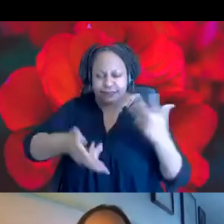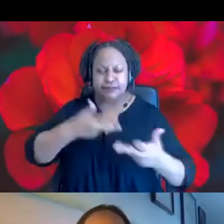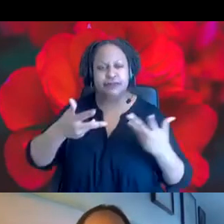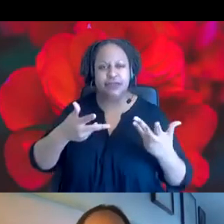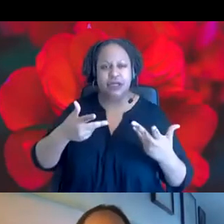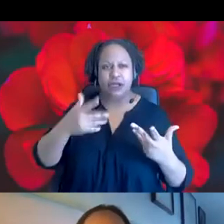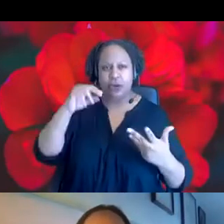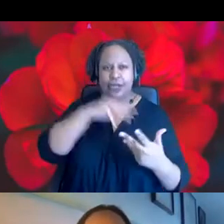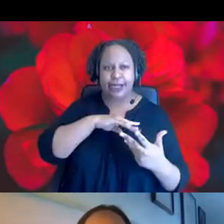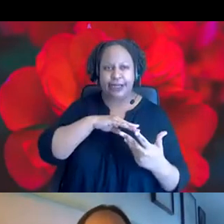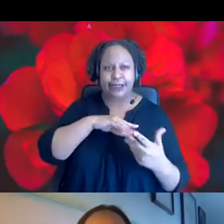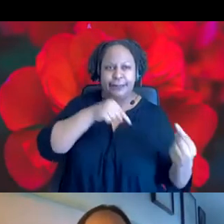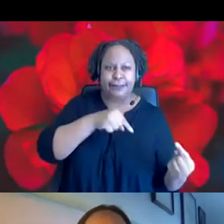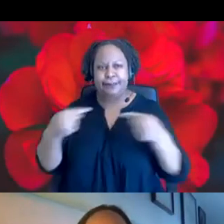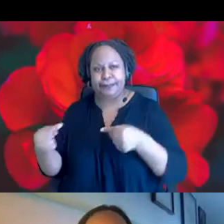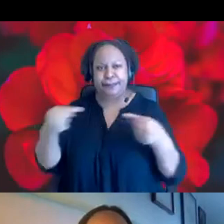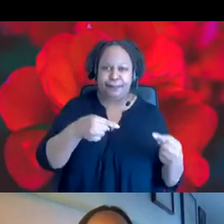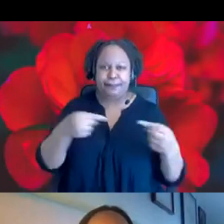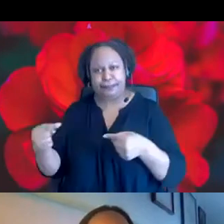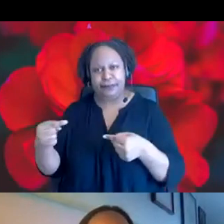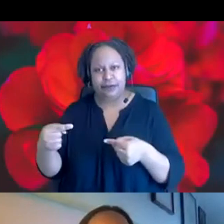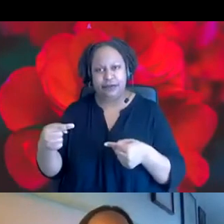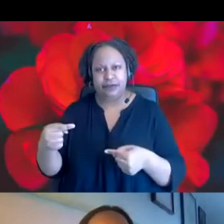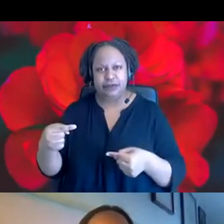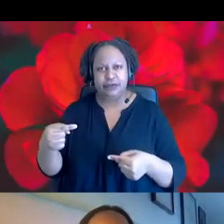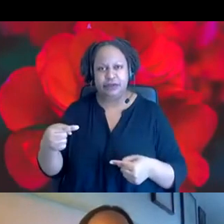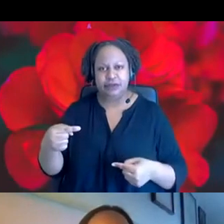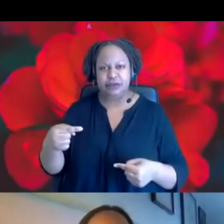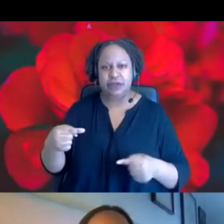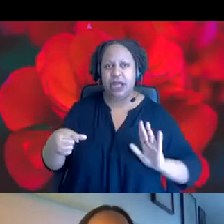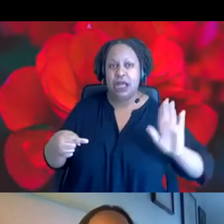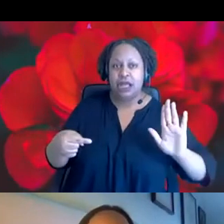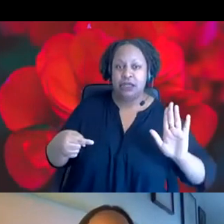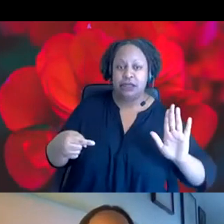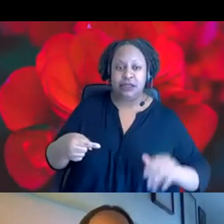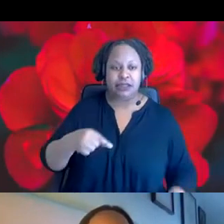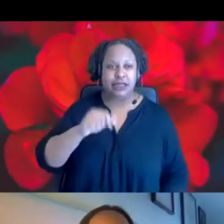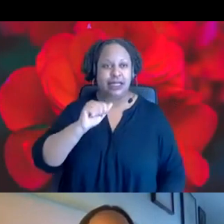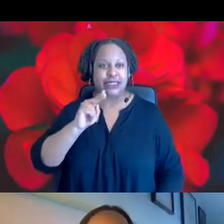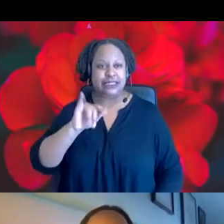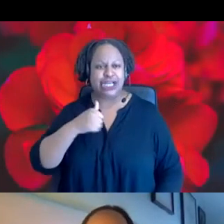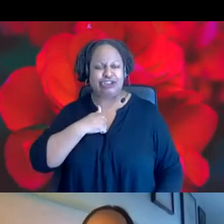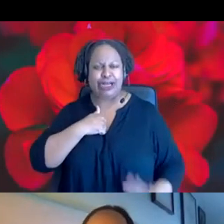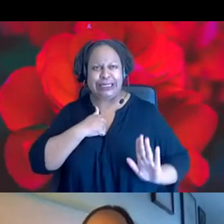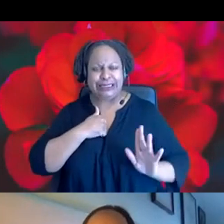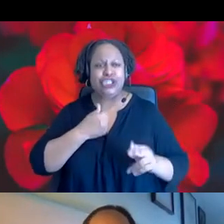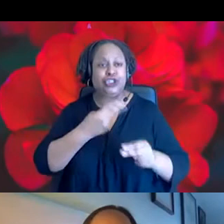Yes. Sorry, Ravi. So go ahead. Just it's so quick, but just because of the pandemic, I also think